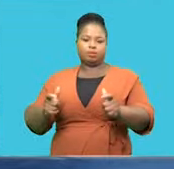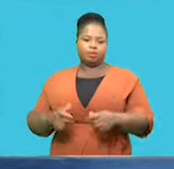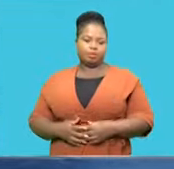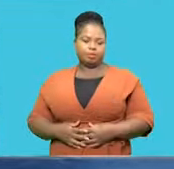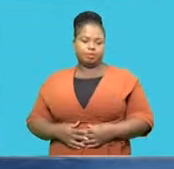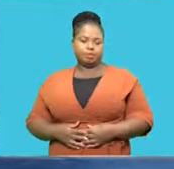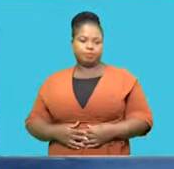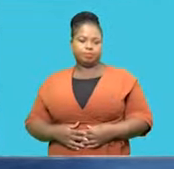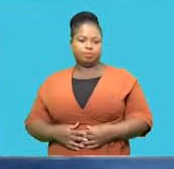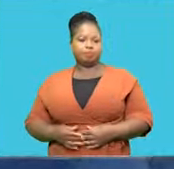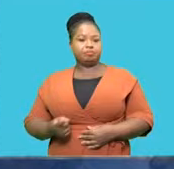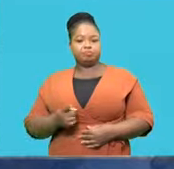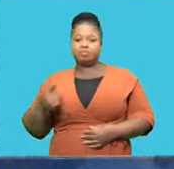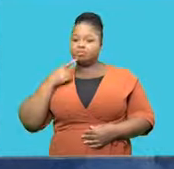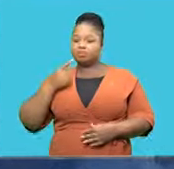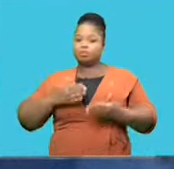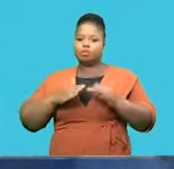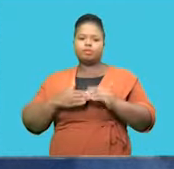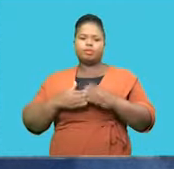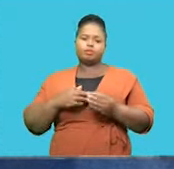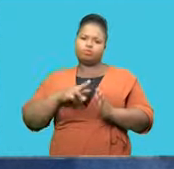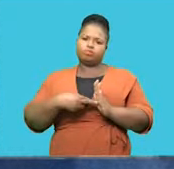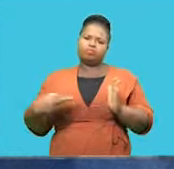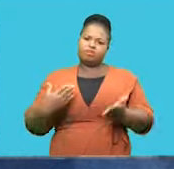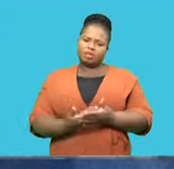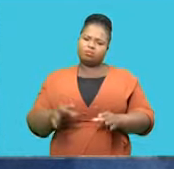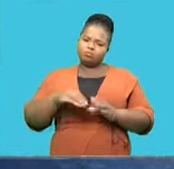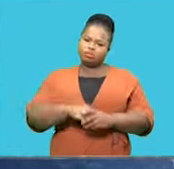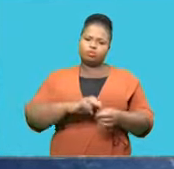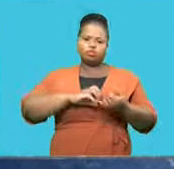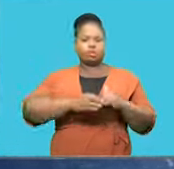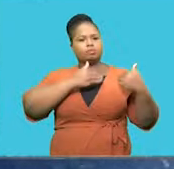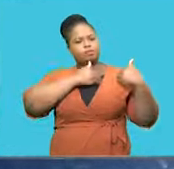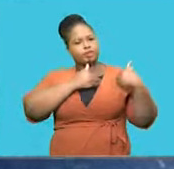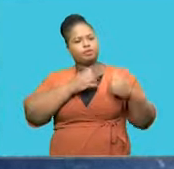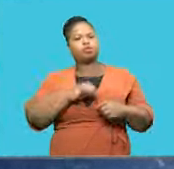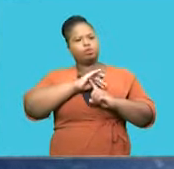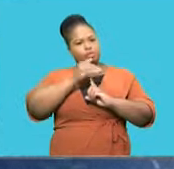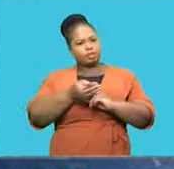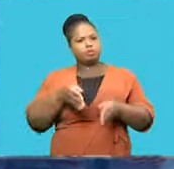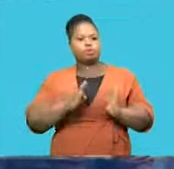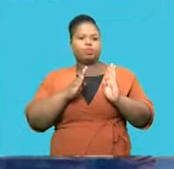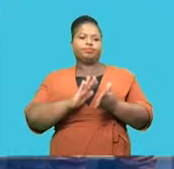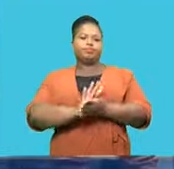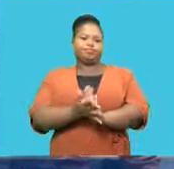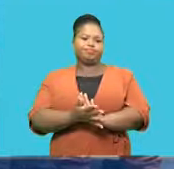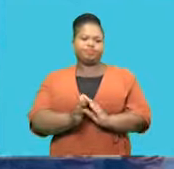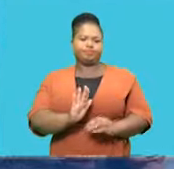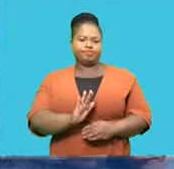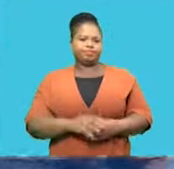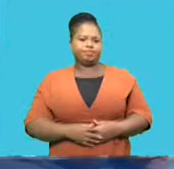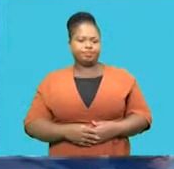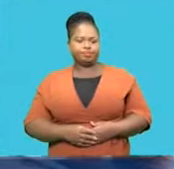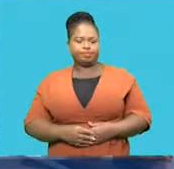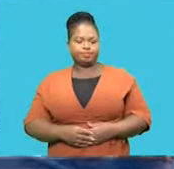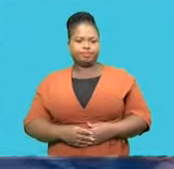fast. Uthi imphakathi ingadlala indima enkulu nesemqoko ekuvikeleni inqalazinda yomgwaqo.